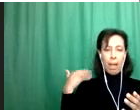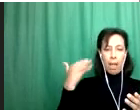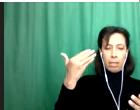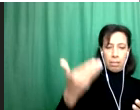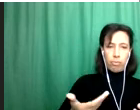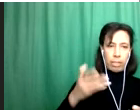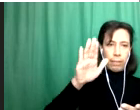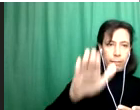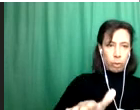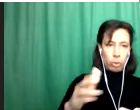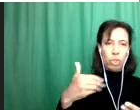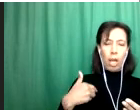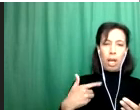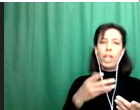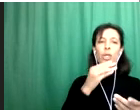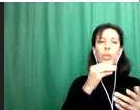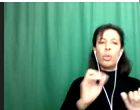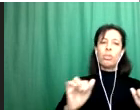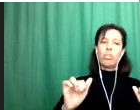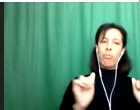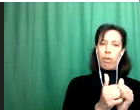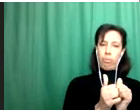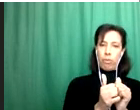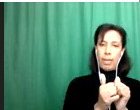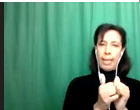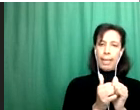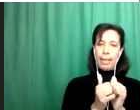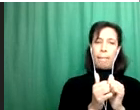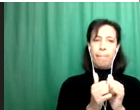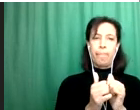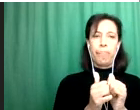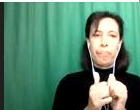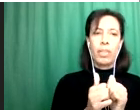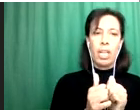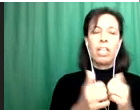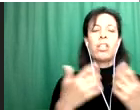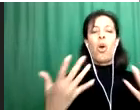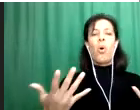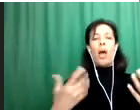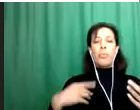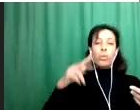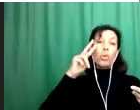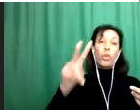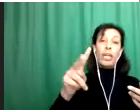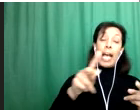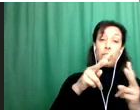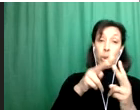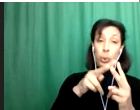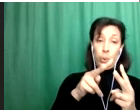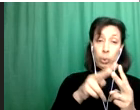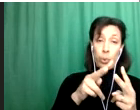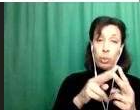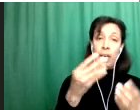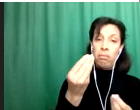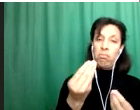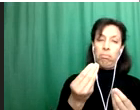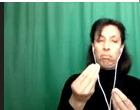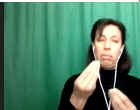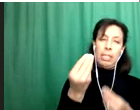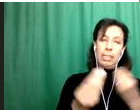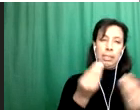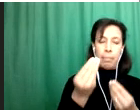appropriately. So let's have a quick look at this example. I'm just going to look at two of these and talk through two of these. So let's think about, first